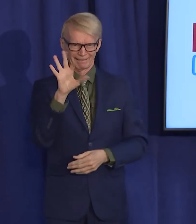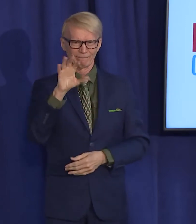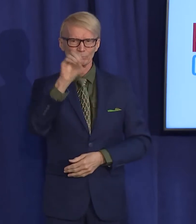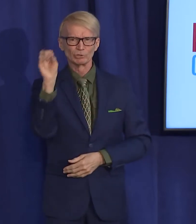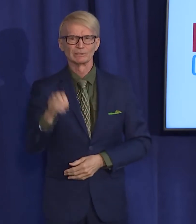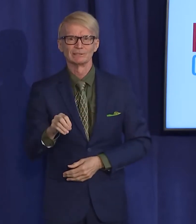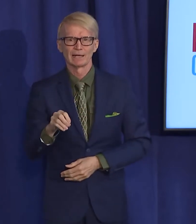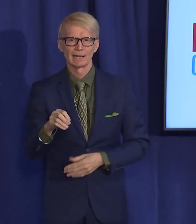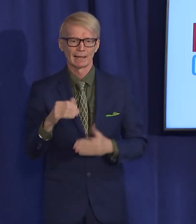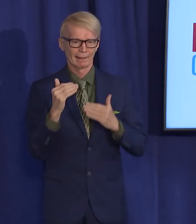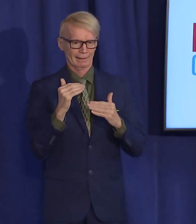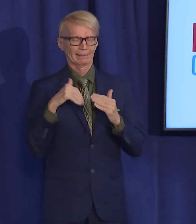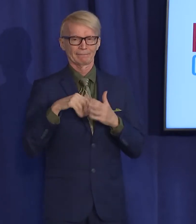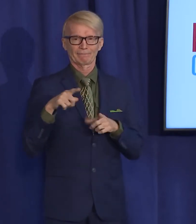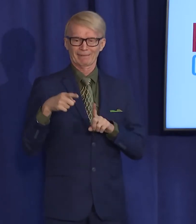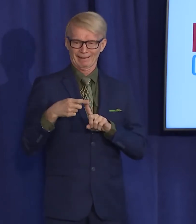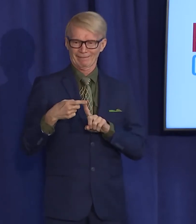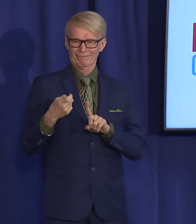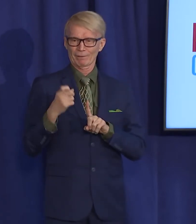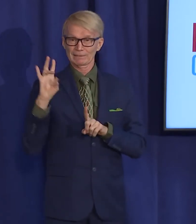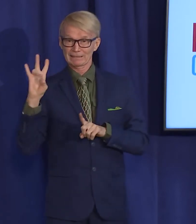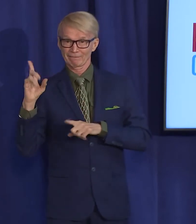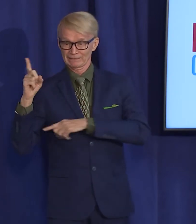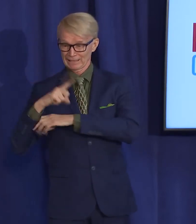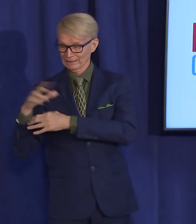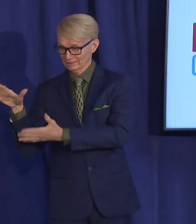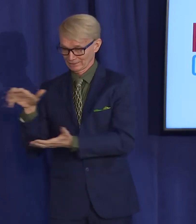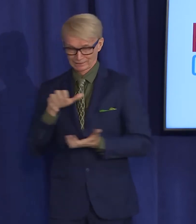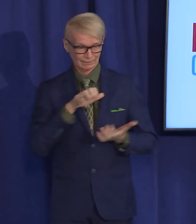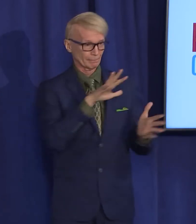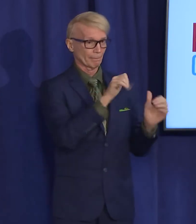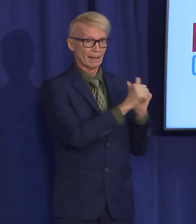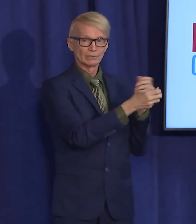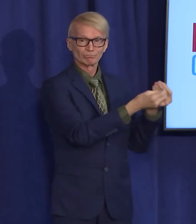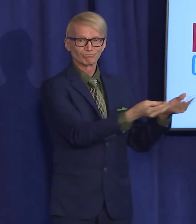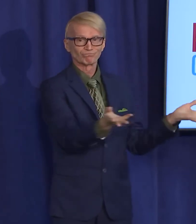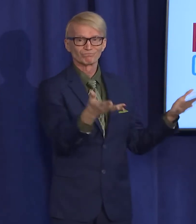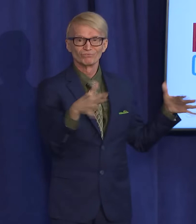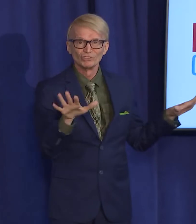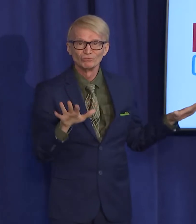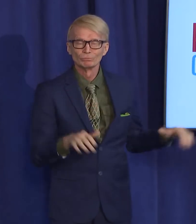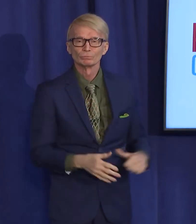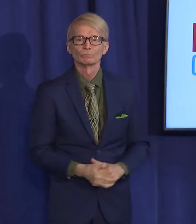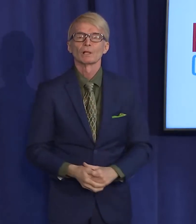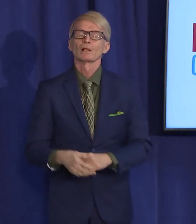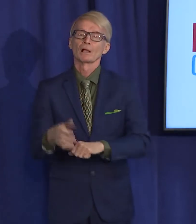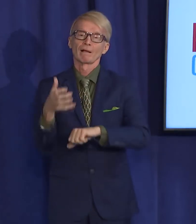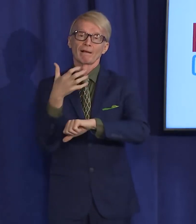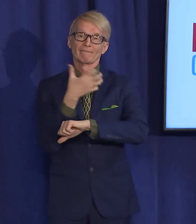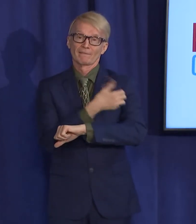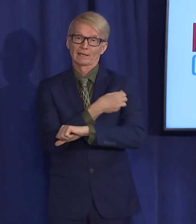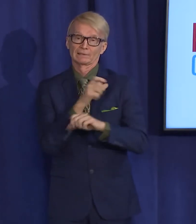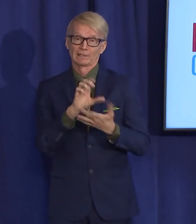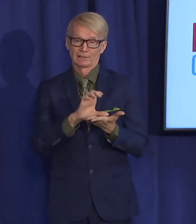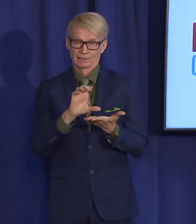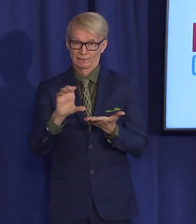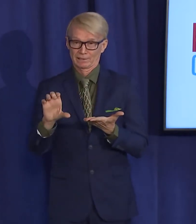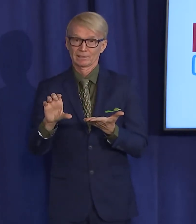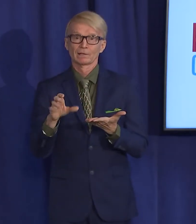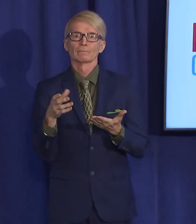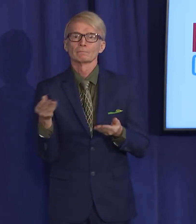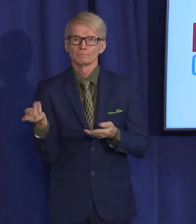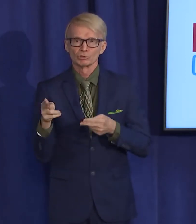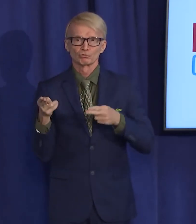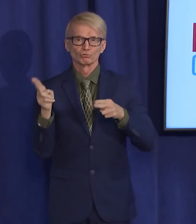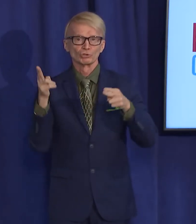arms within 7 days of receipt. And importantly, vaccine supply has continued to increase, so that besides what the